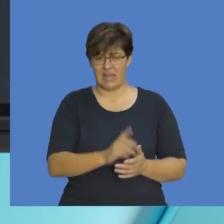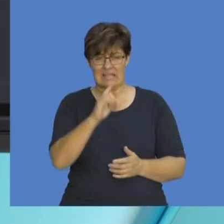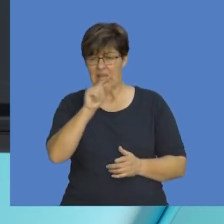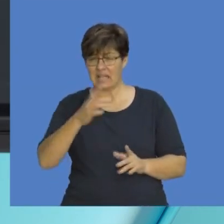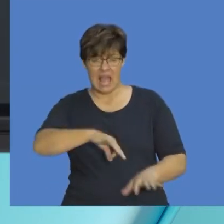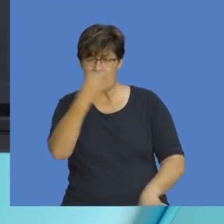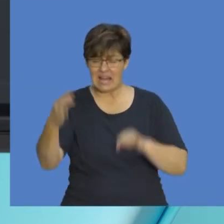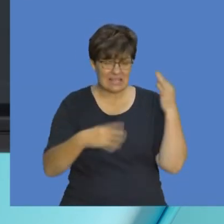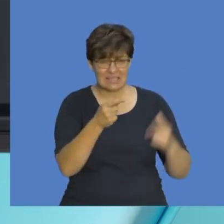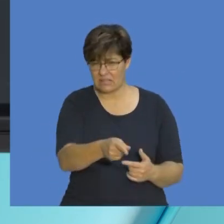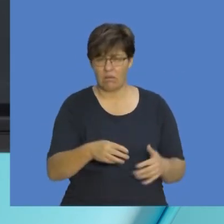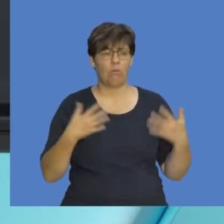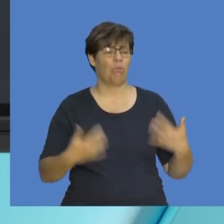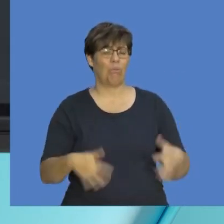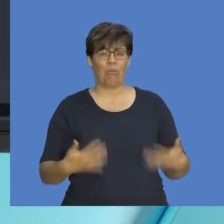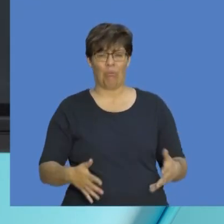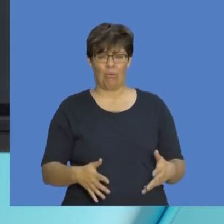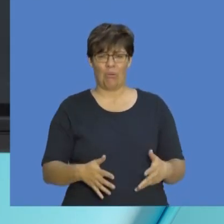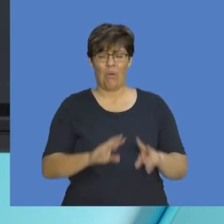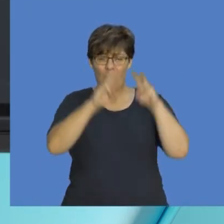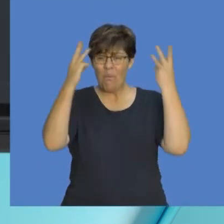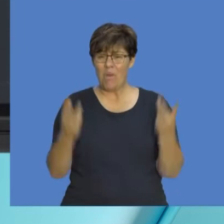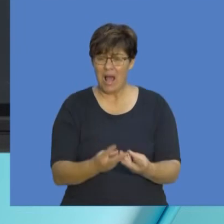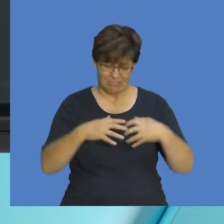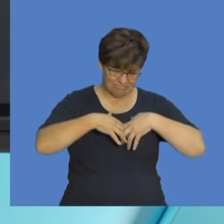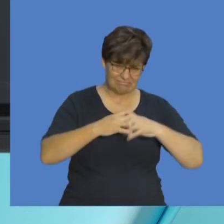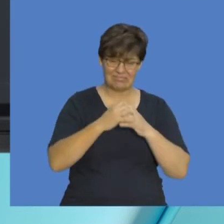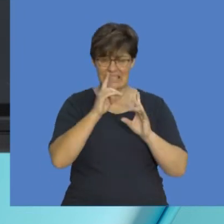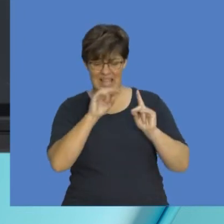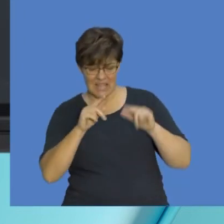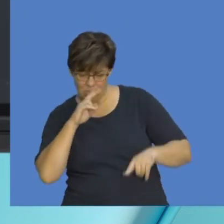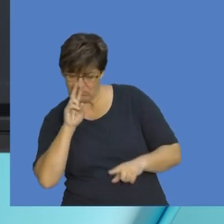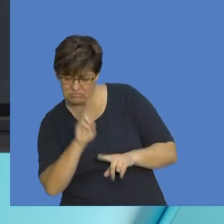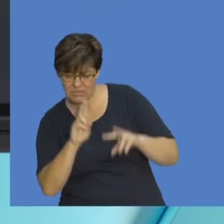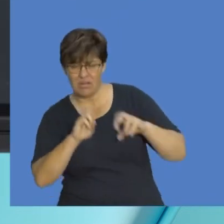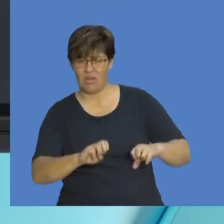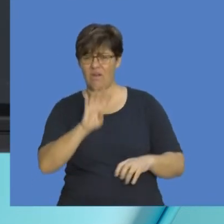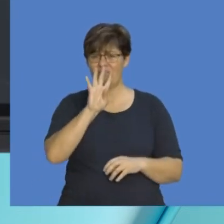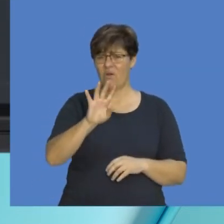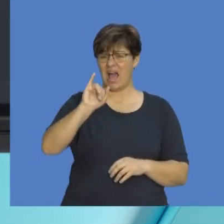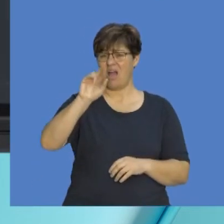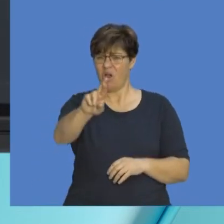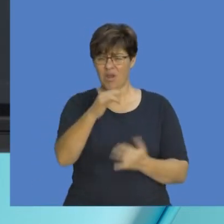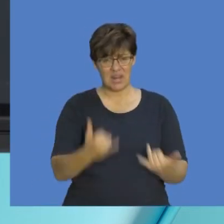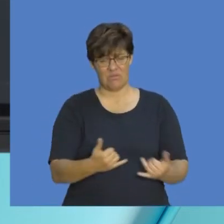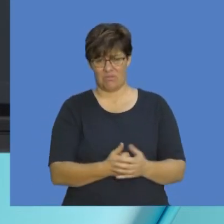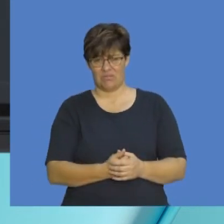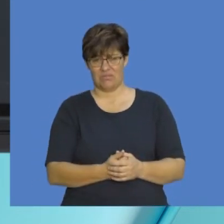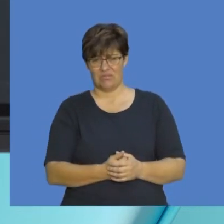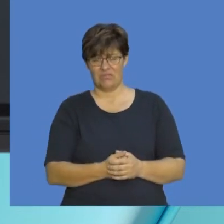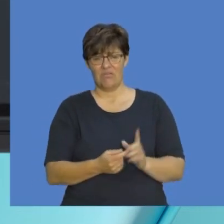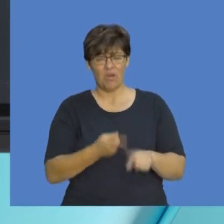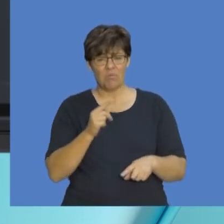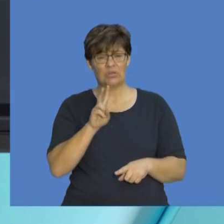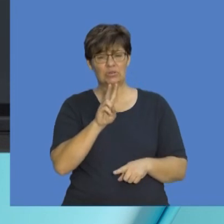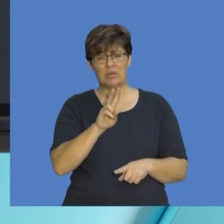think in data analysis, and this is the world of data. We're in the 4th industrial revolution